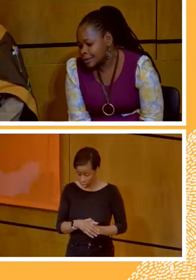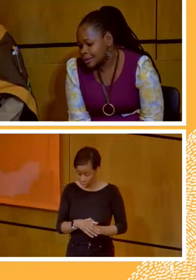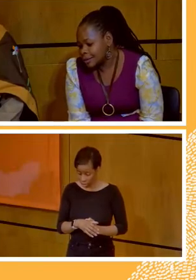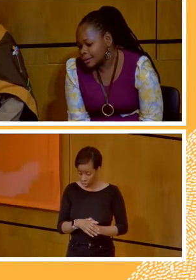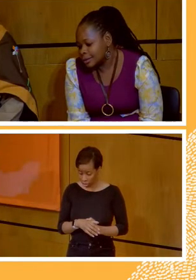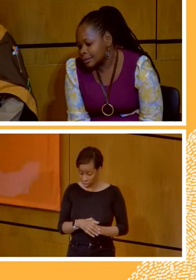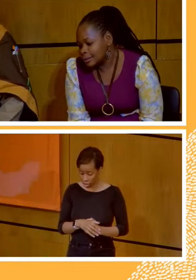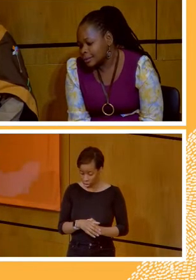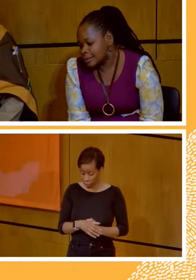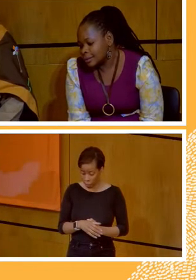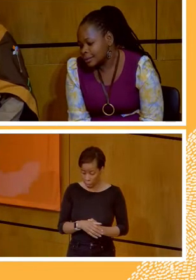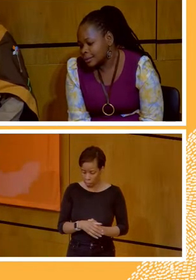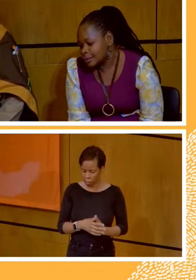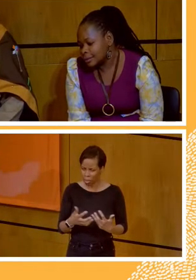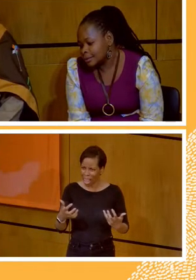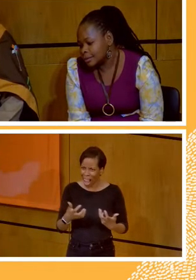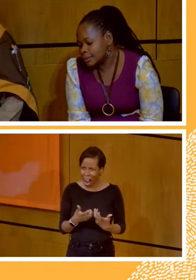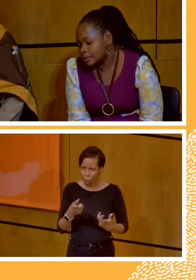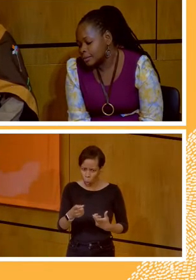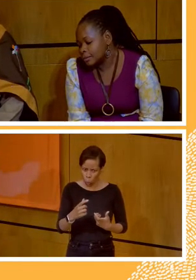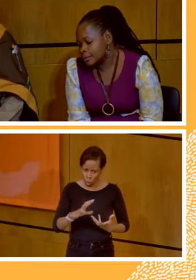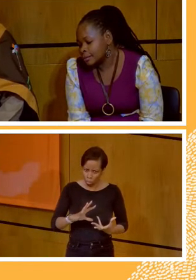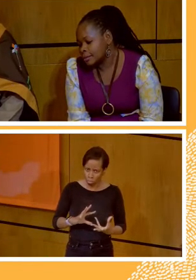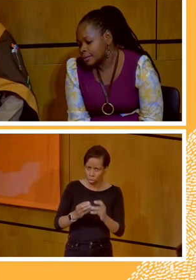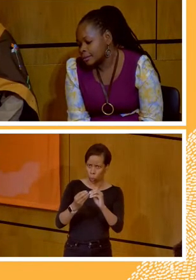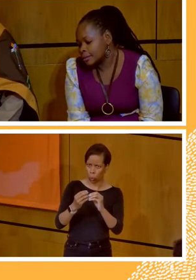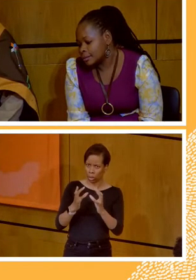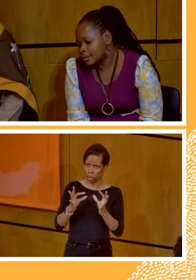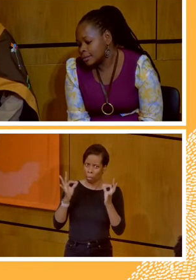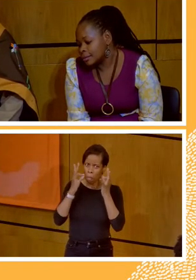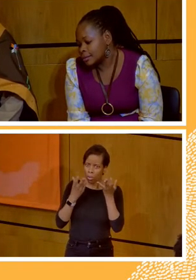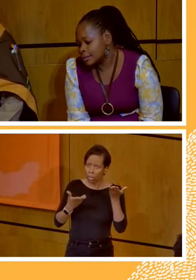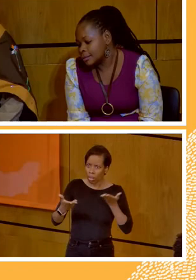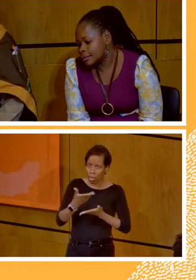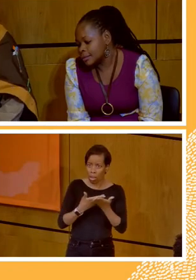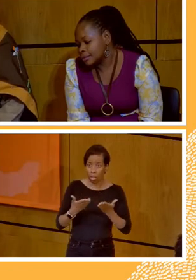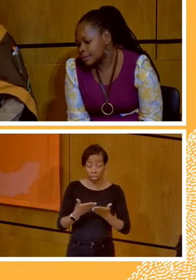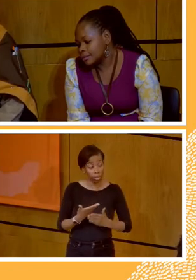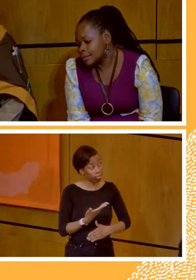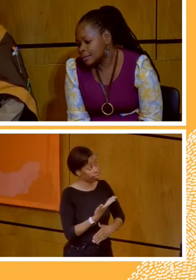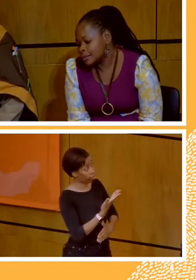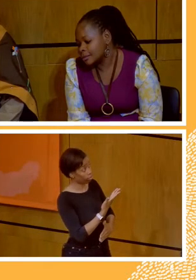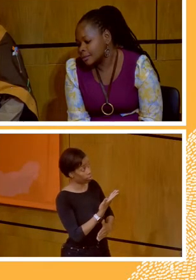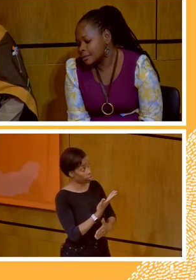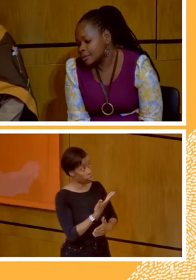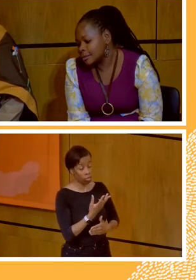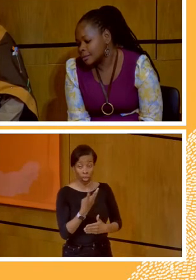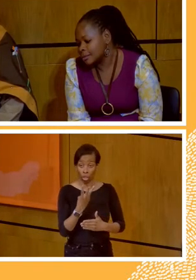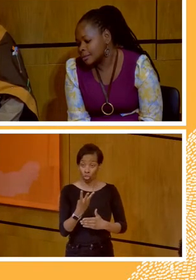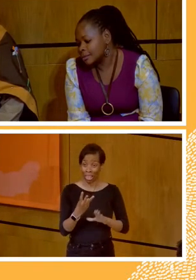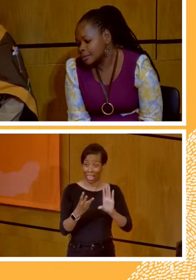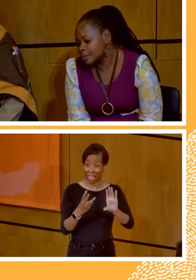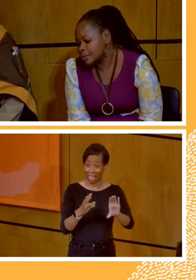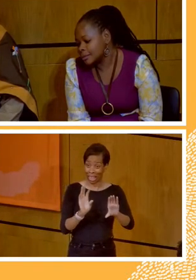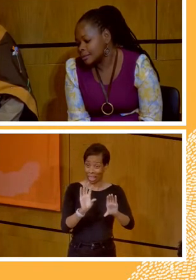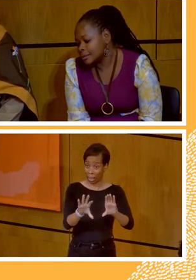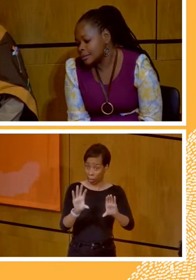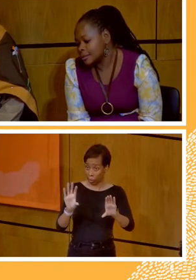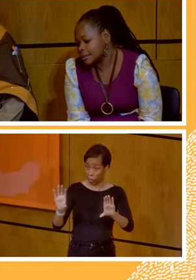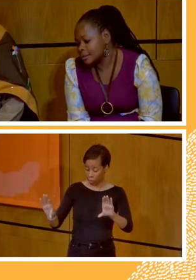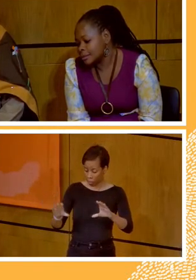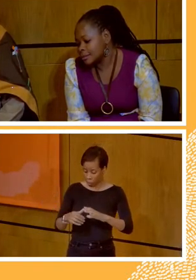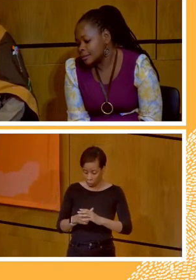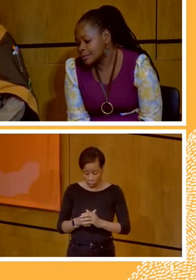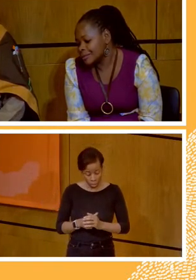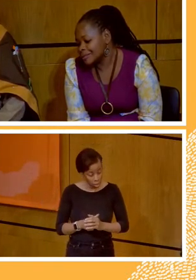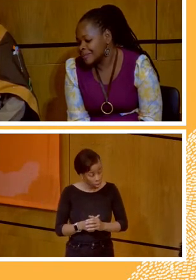actually go about producing a podcast quite technically? I mean, what you see on the screen now are three sites and